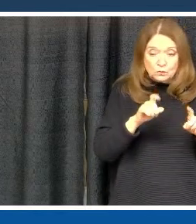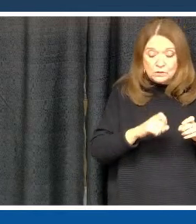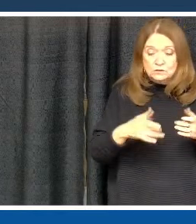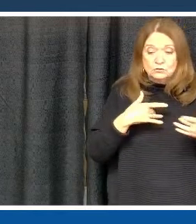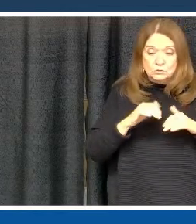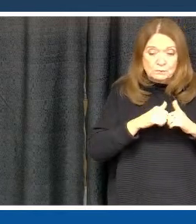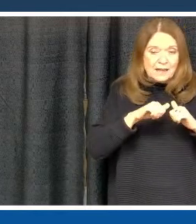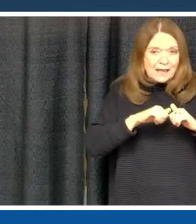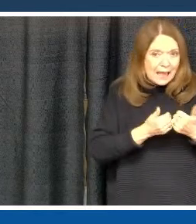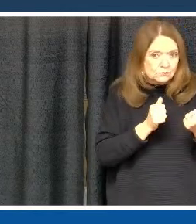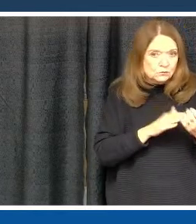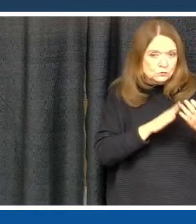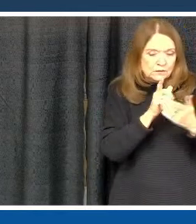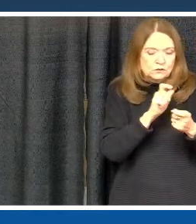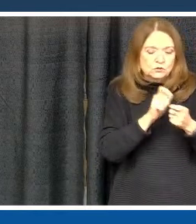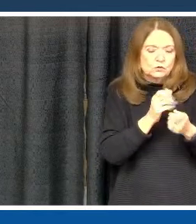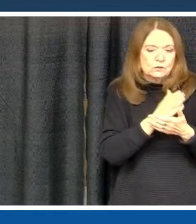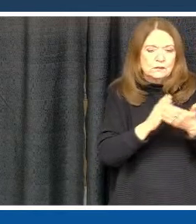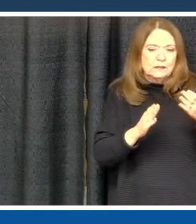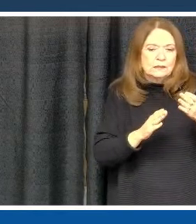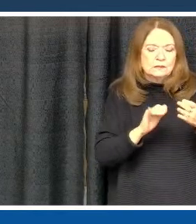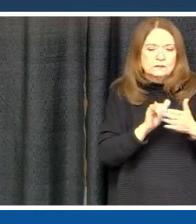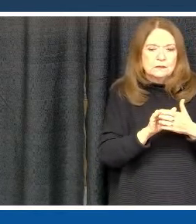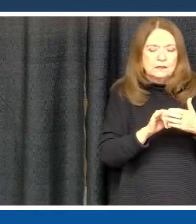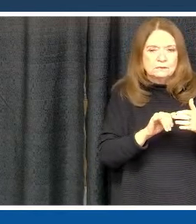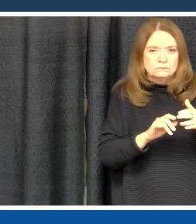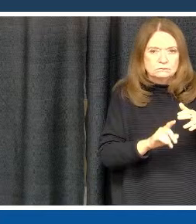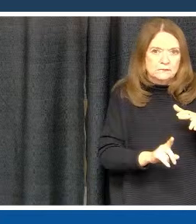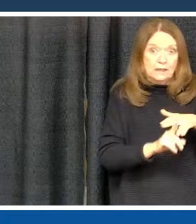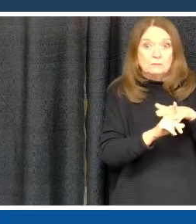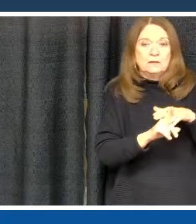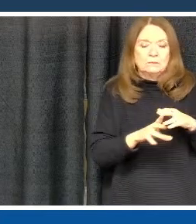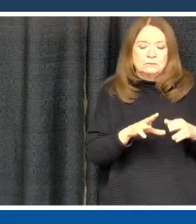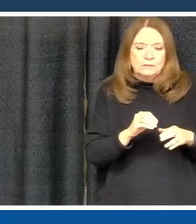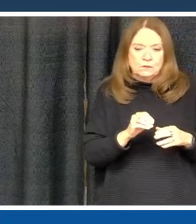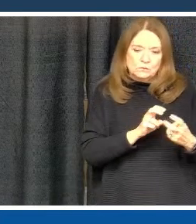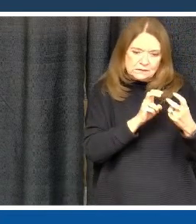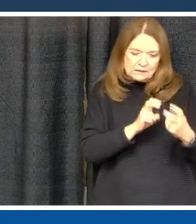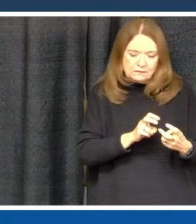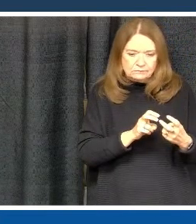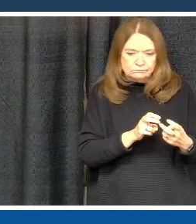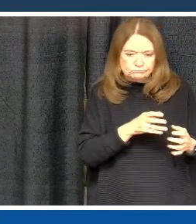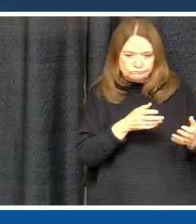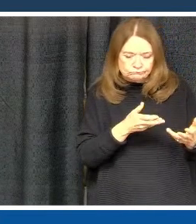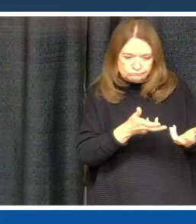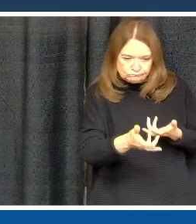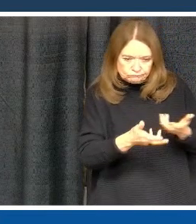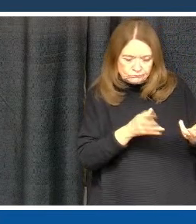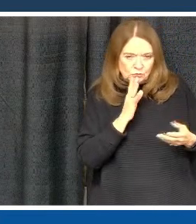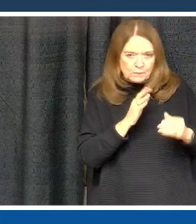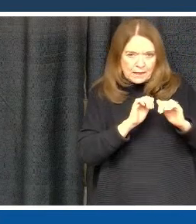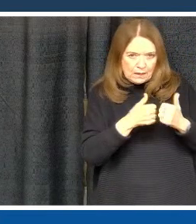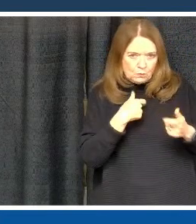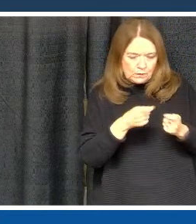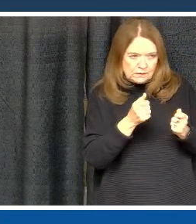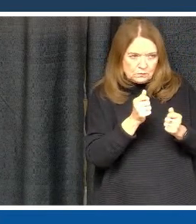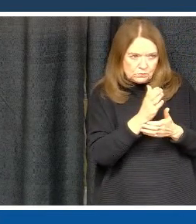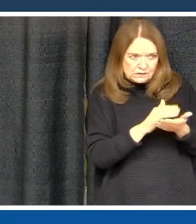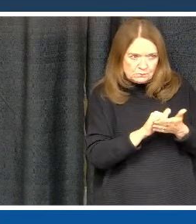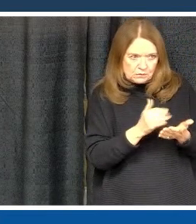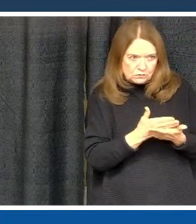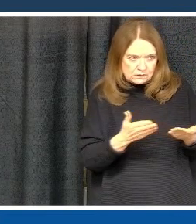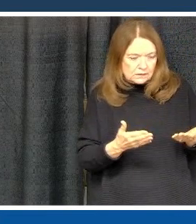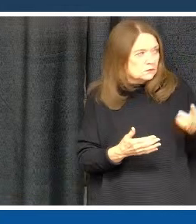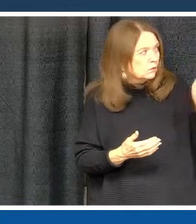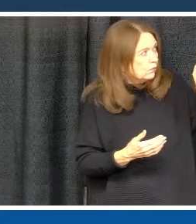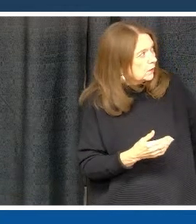address certain things that came up. And we sat down and kind of detailed how we deal with those things. So these are